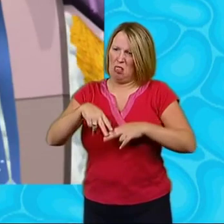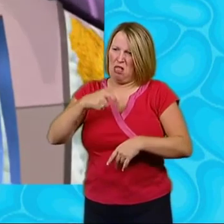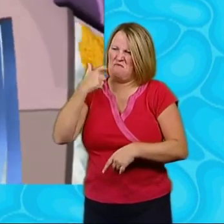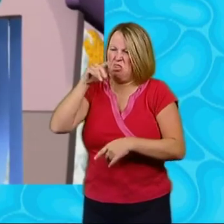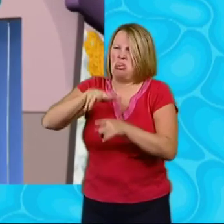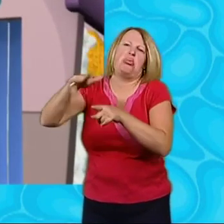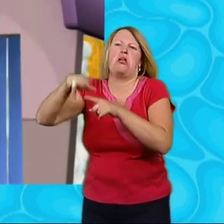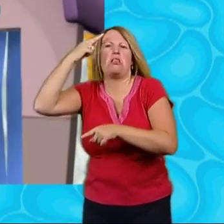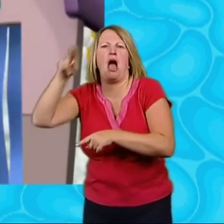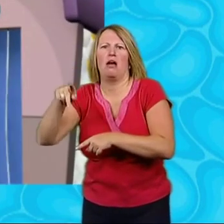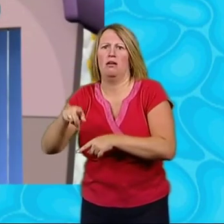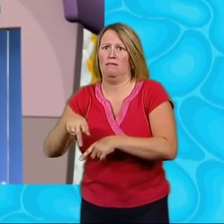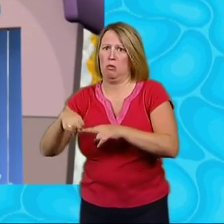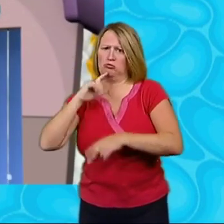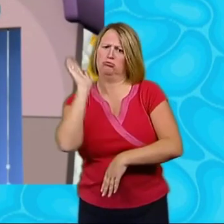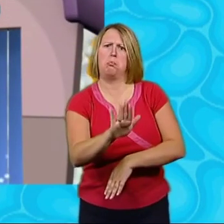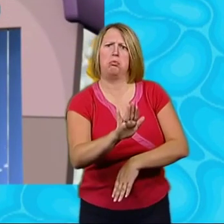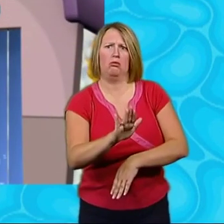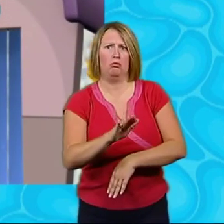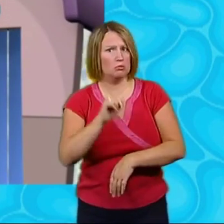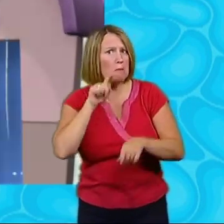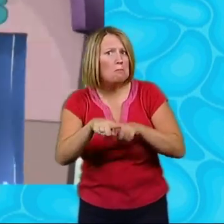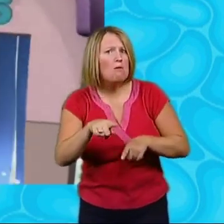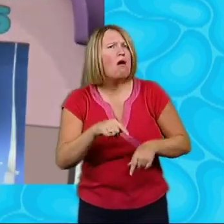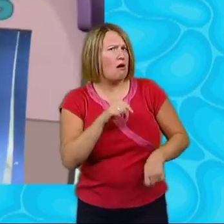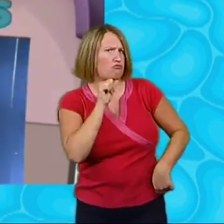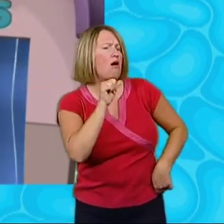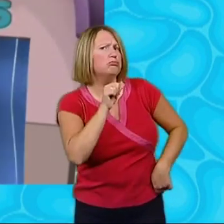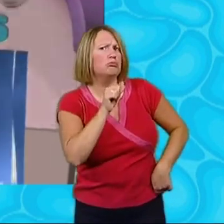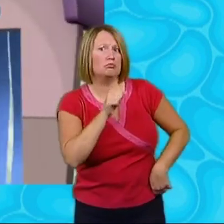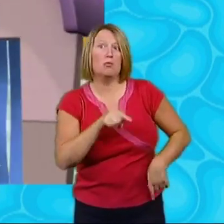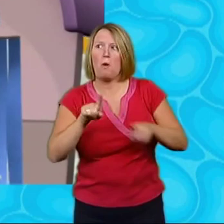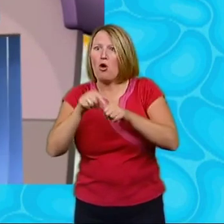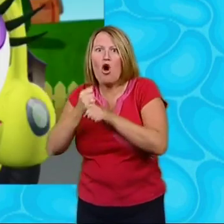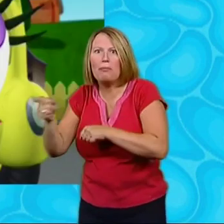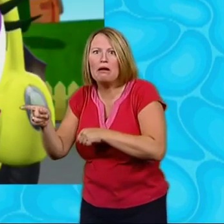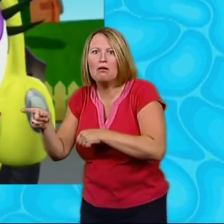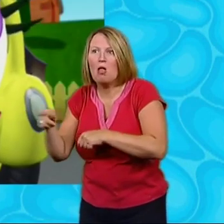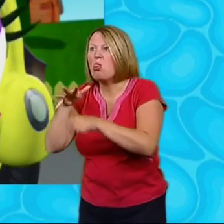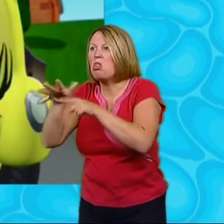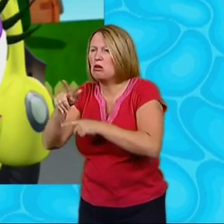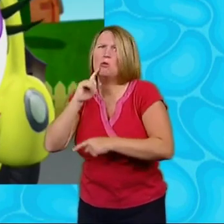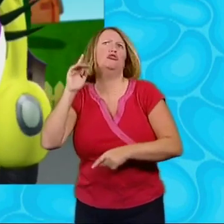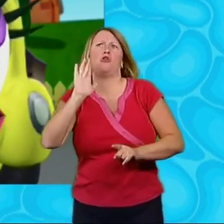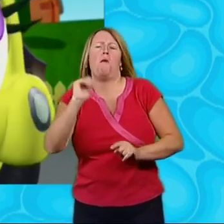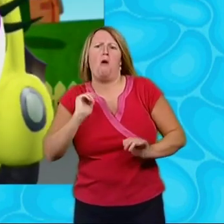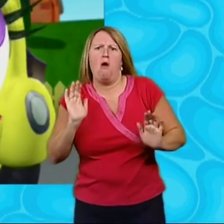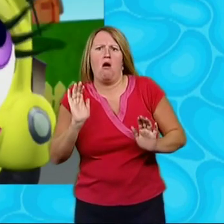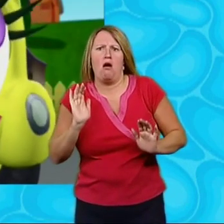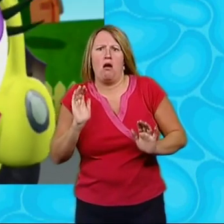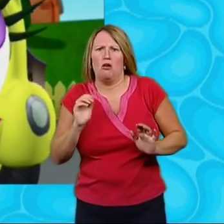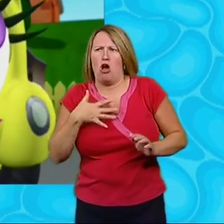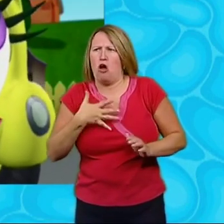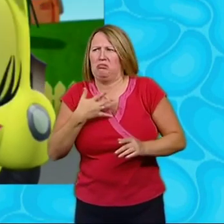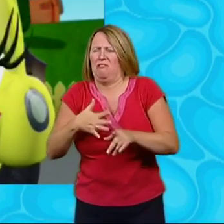name and he asked you to stop, would you? Of course. What about Gorby or DJ? I'd stop. I wouldn't want to